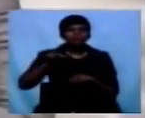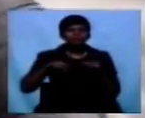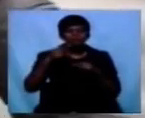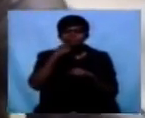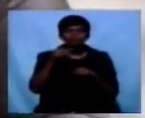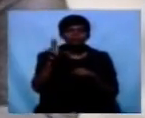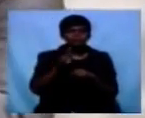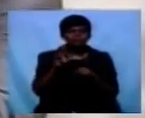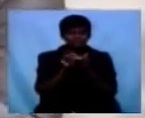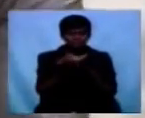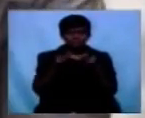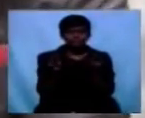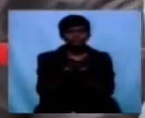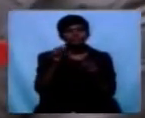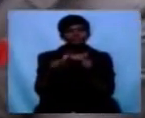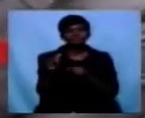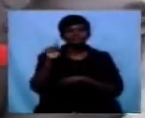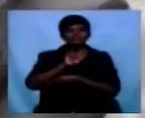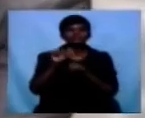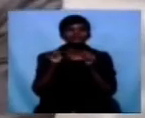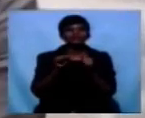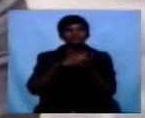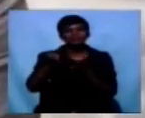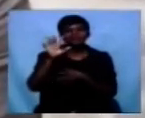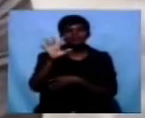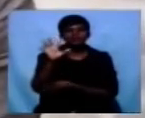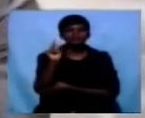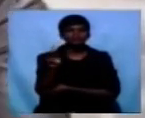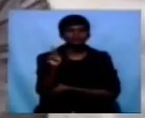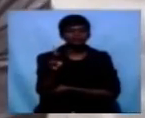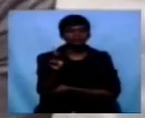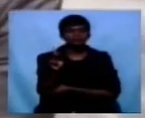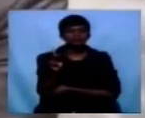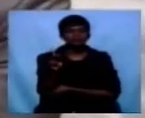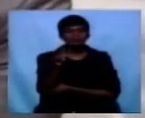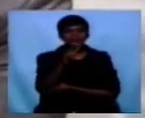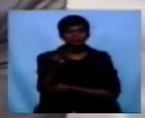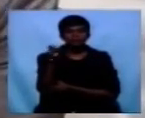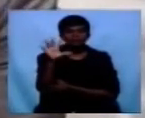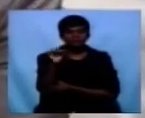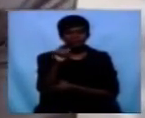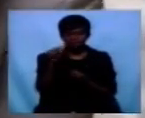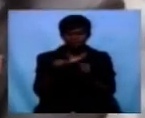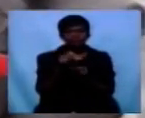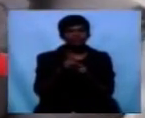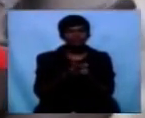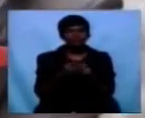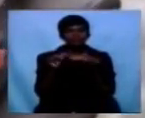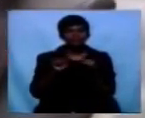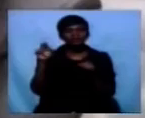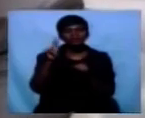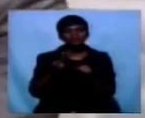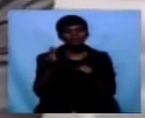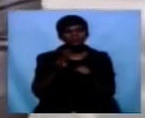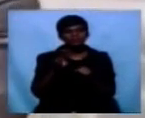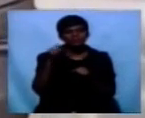toll facility twice a day will only be able to pay 5 kwacha or 250 kwacha per month. They can use the facility